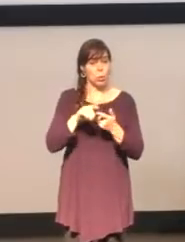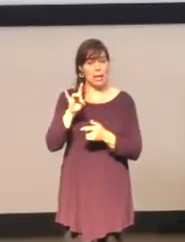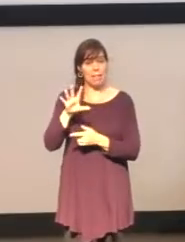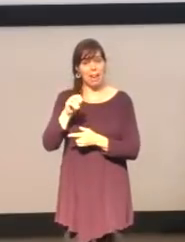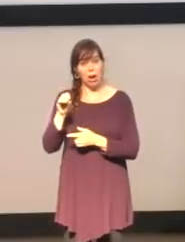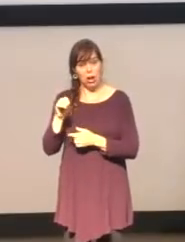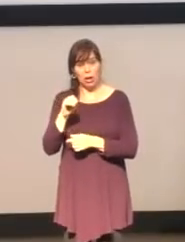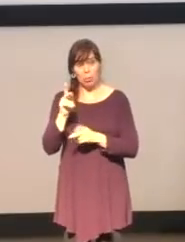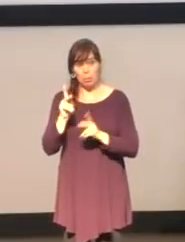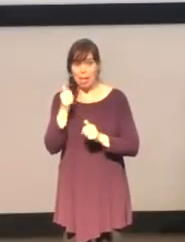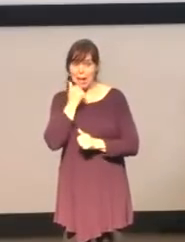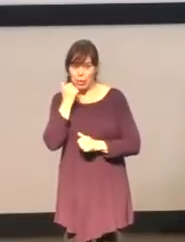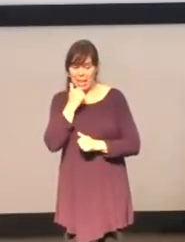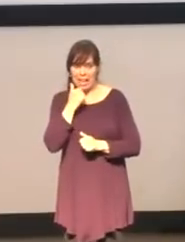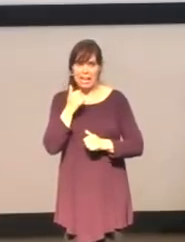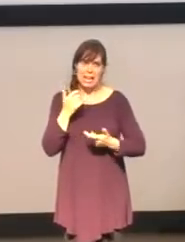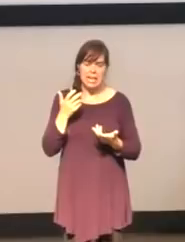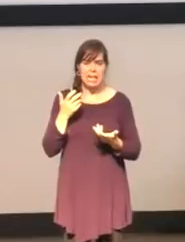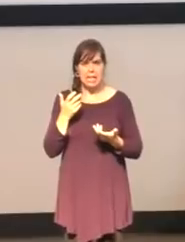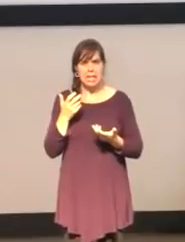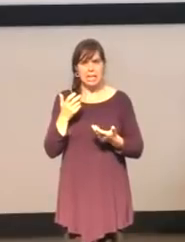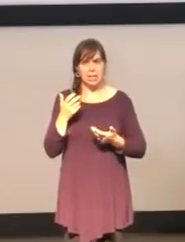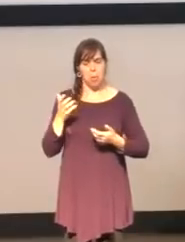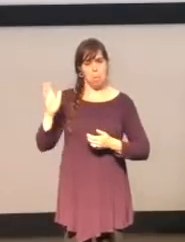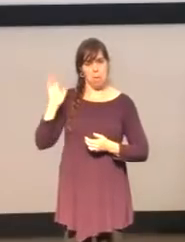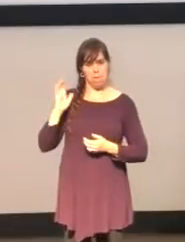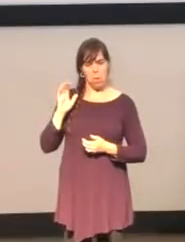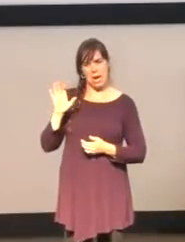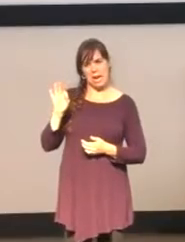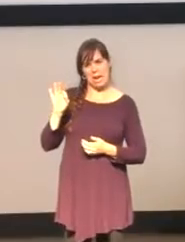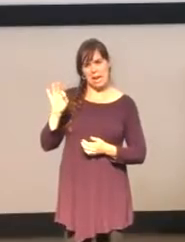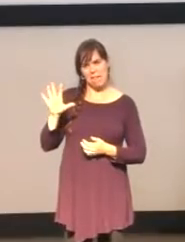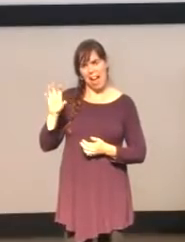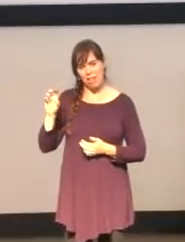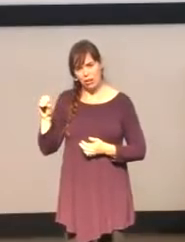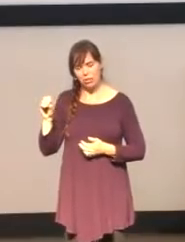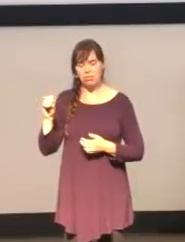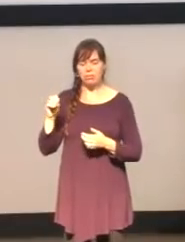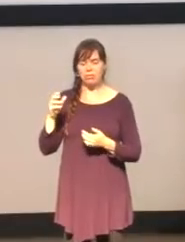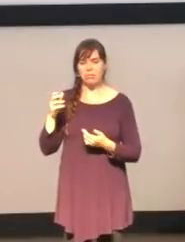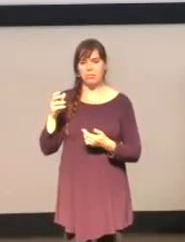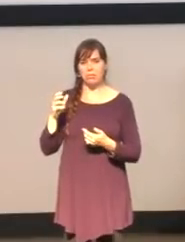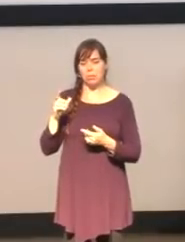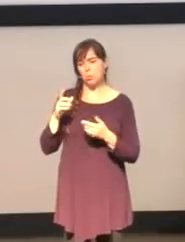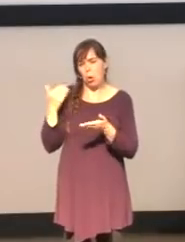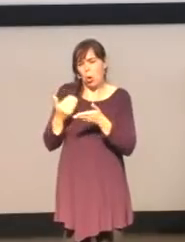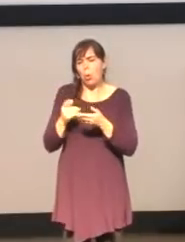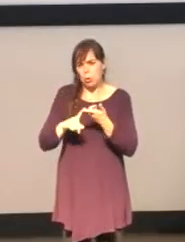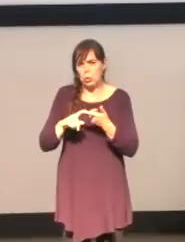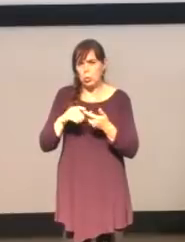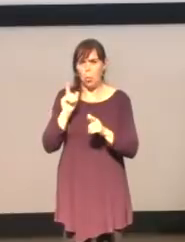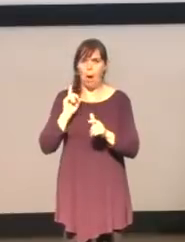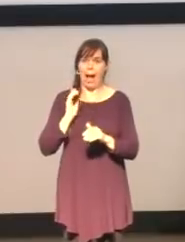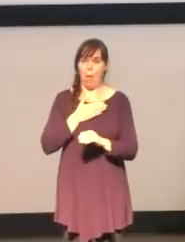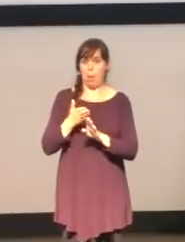is actually, we've been running close to about 95 to 98 to 100% of our pre-COVID